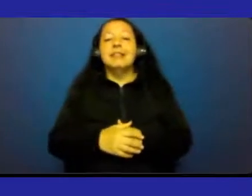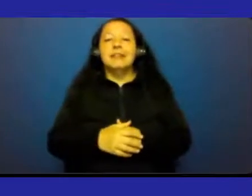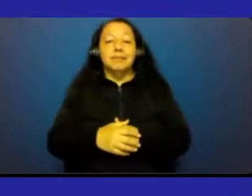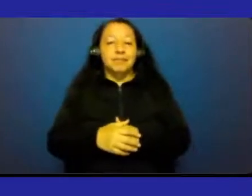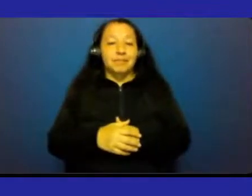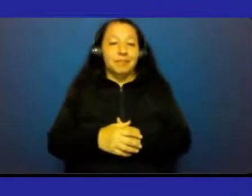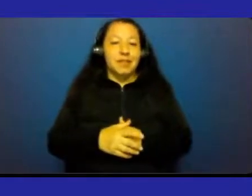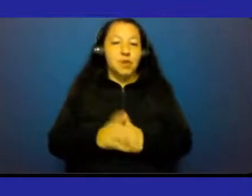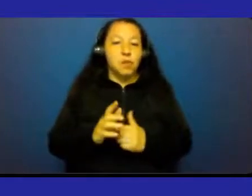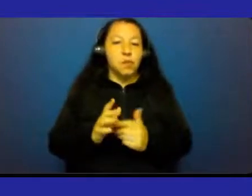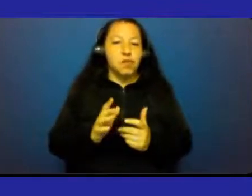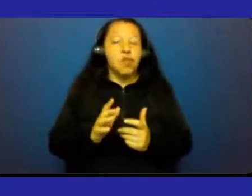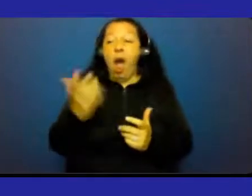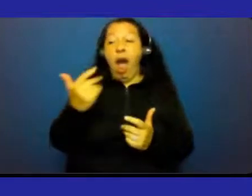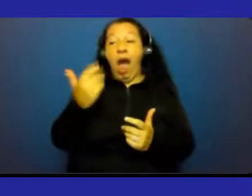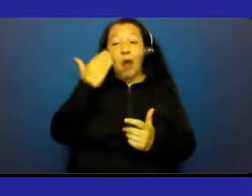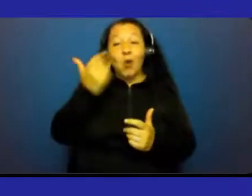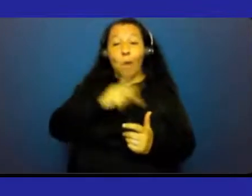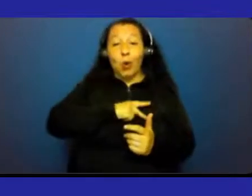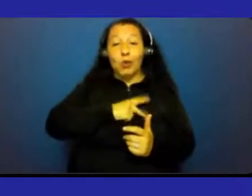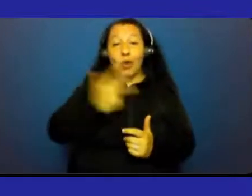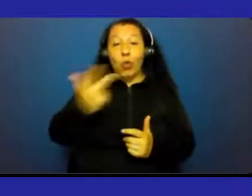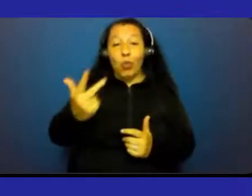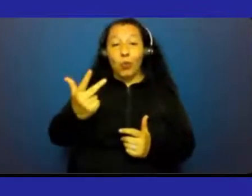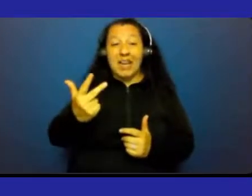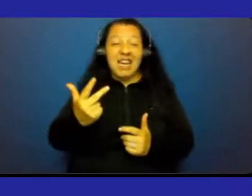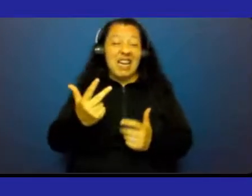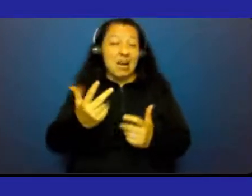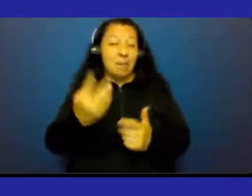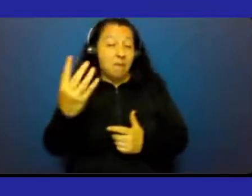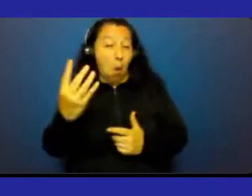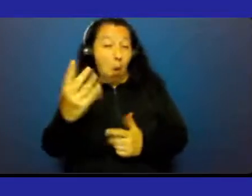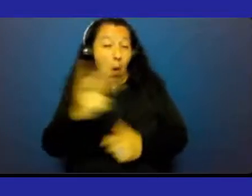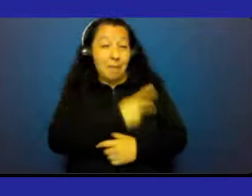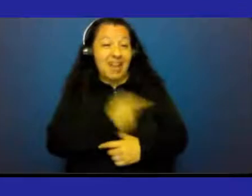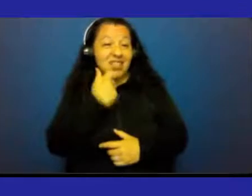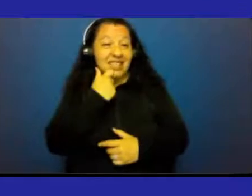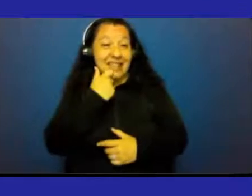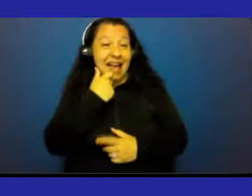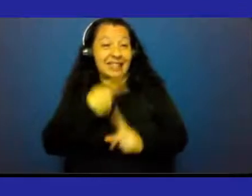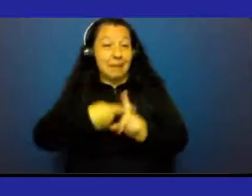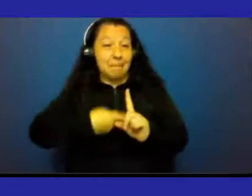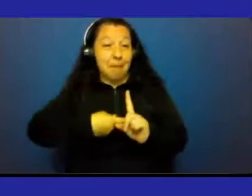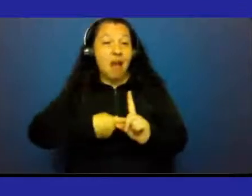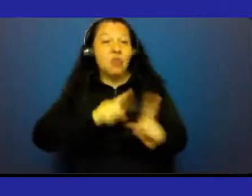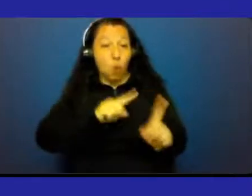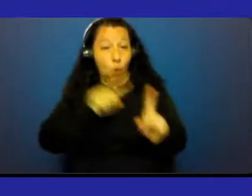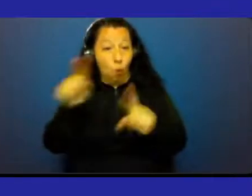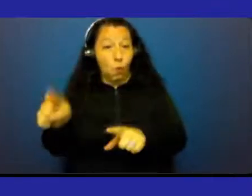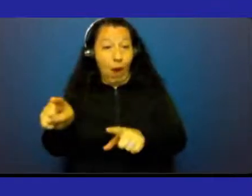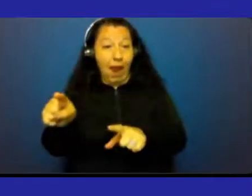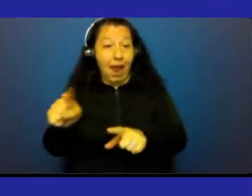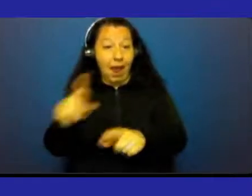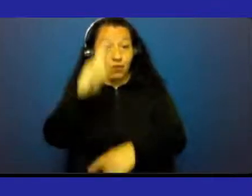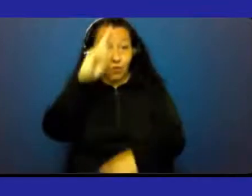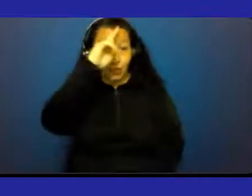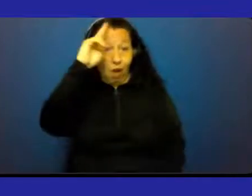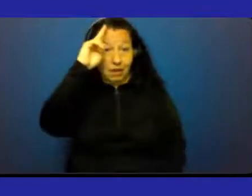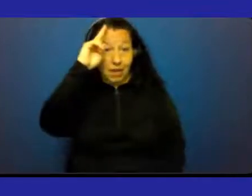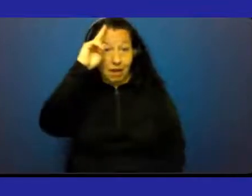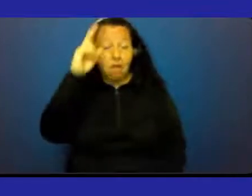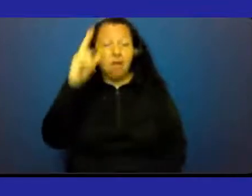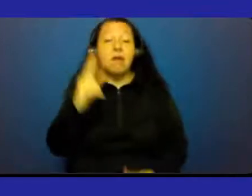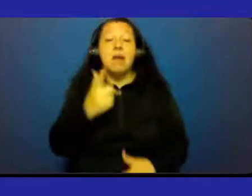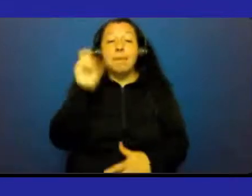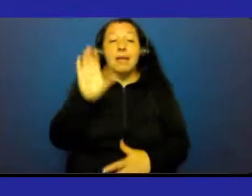know of 3 to 4 patients in the last month who would have gone to the hospital, the loved ones would have had